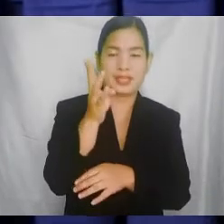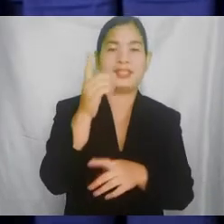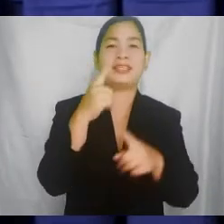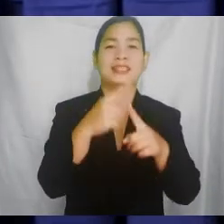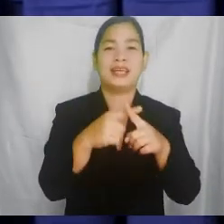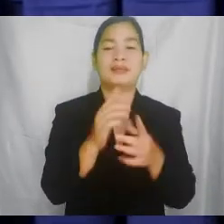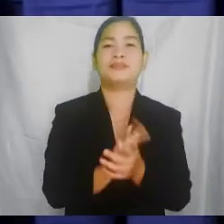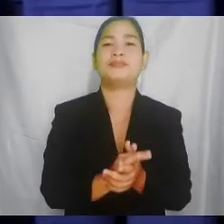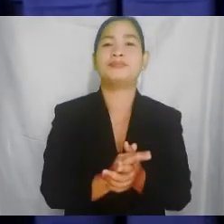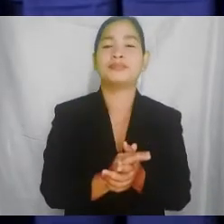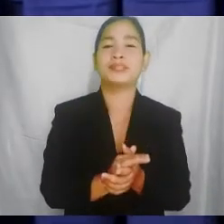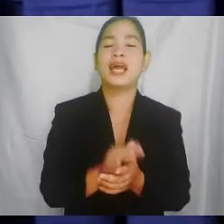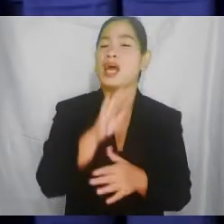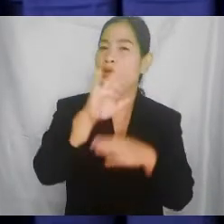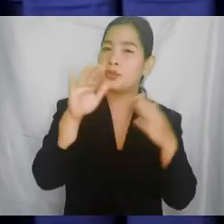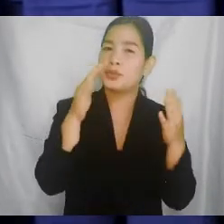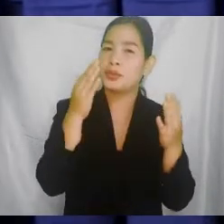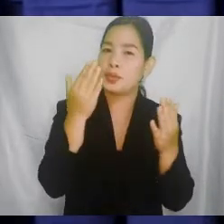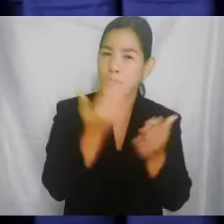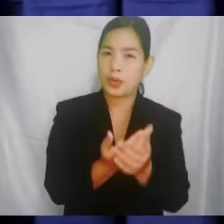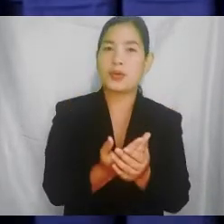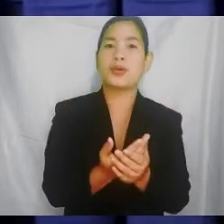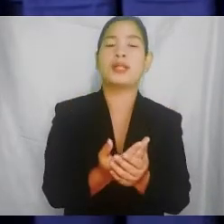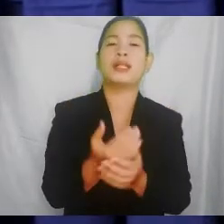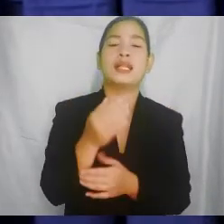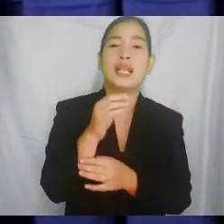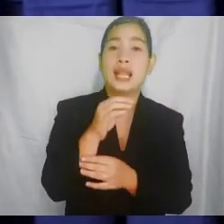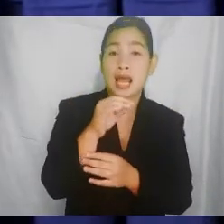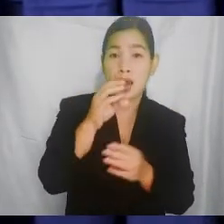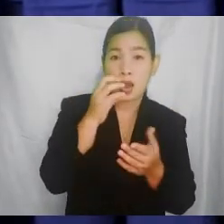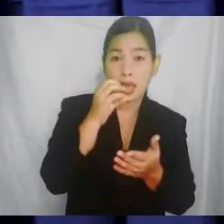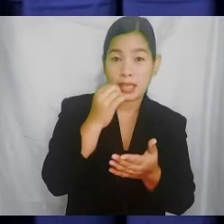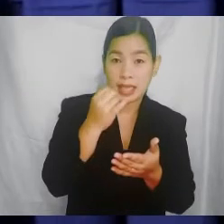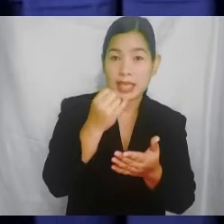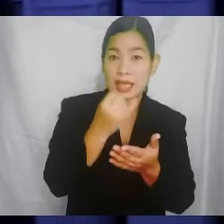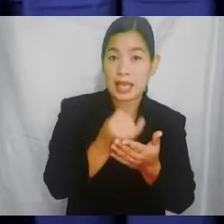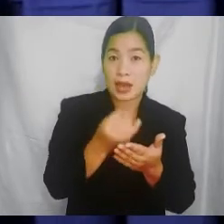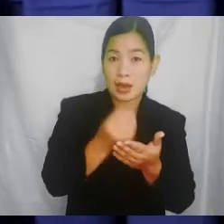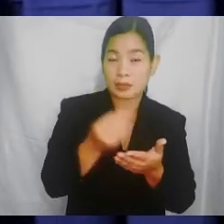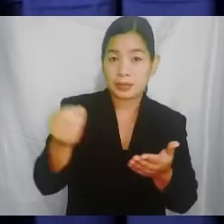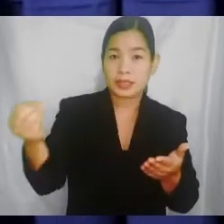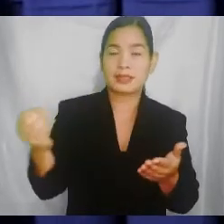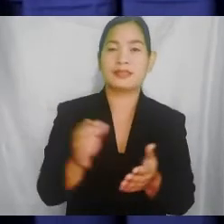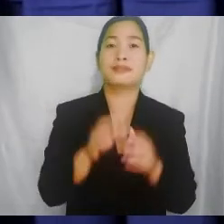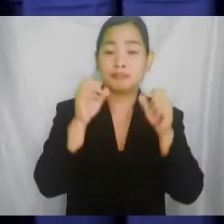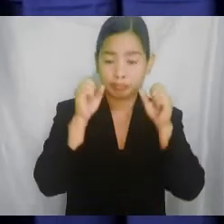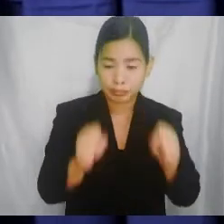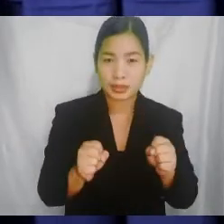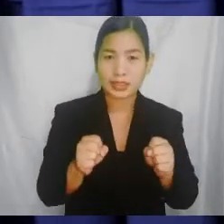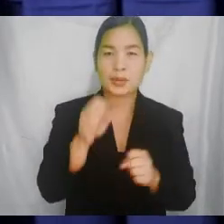objective, which contains lenses that magnify objects up to 100 times.